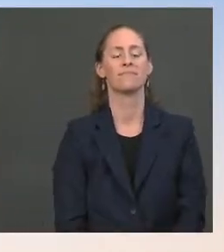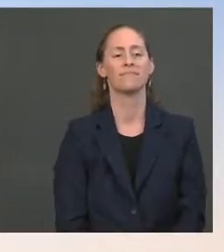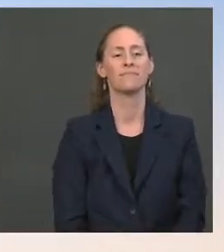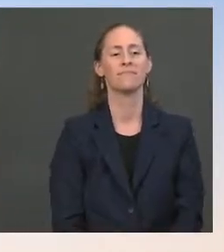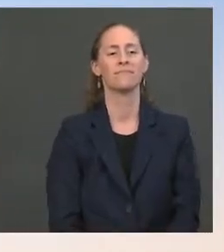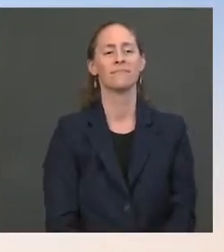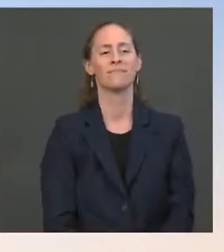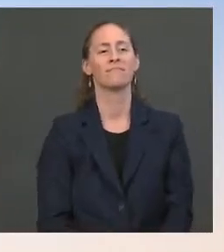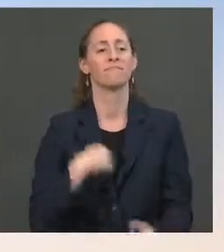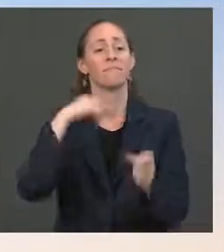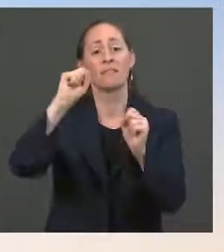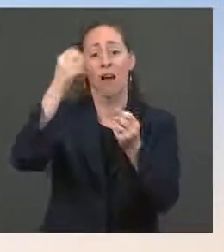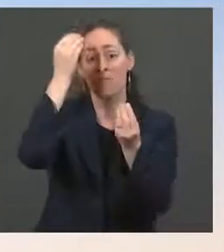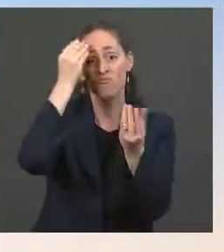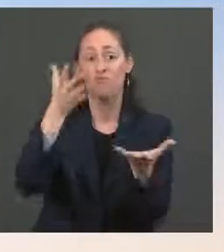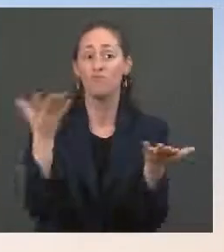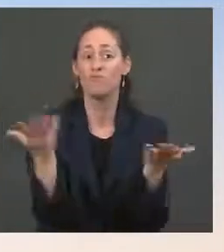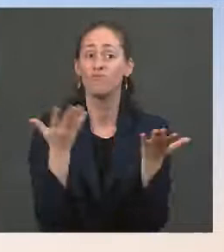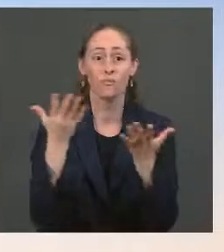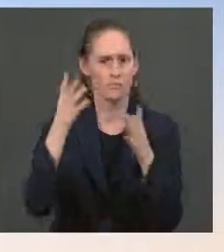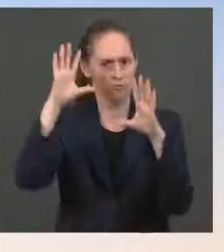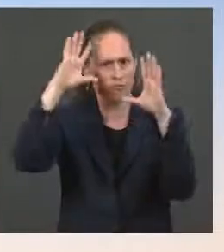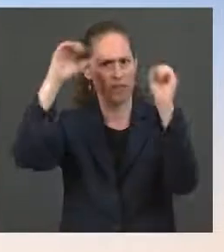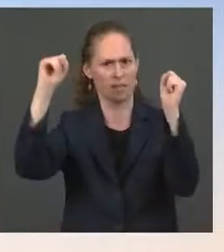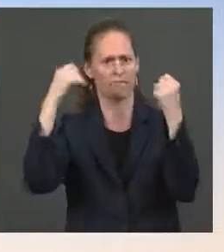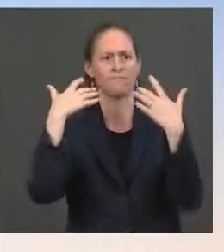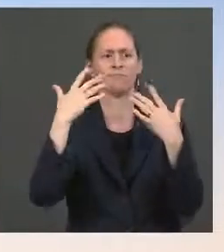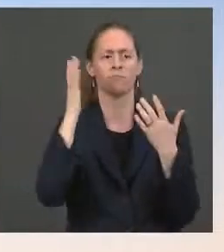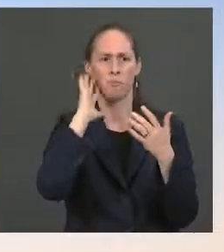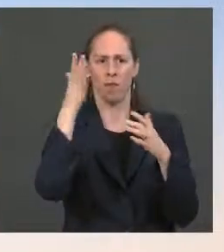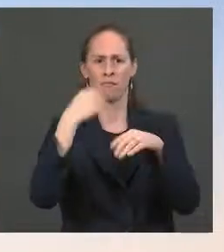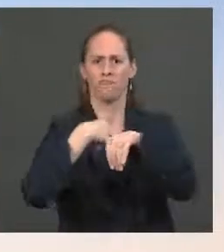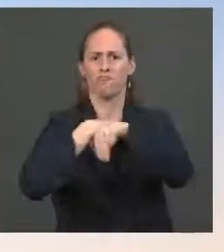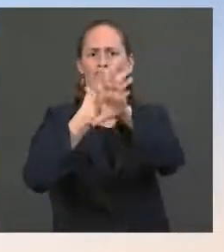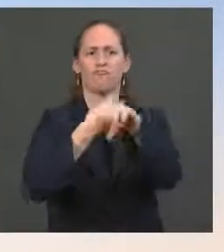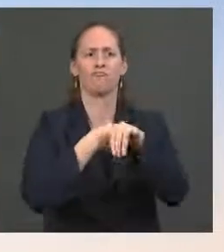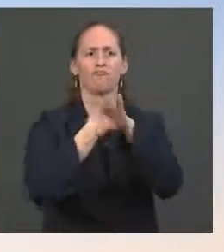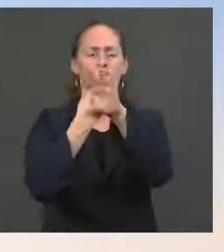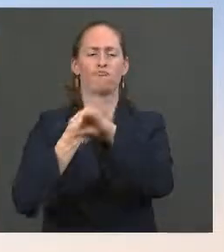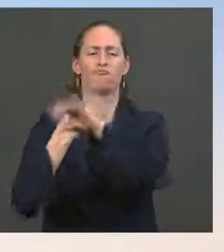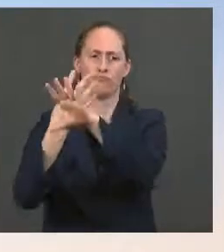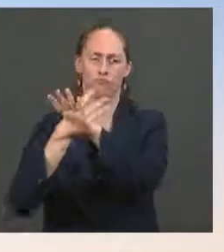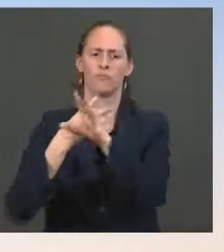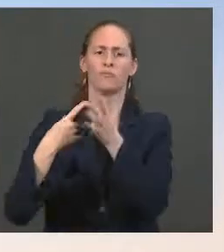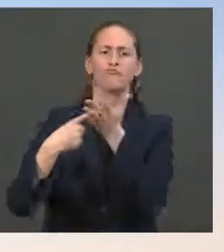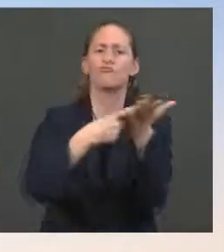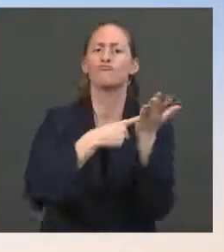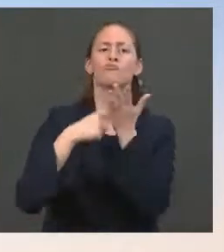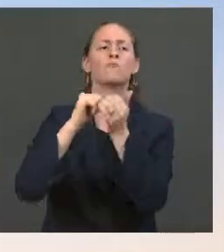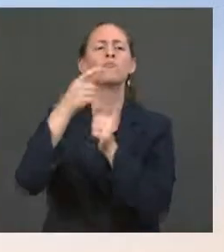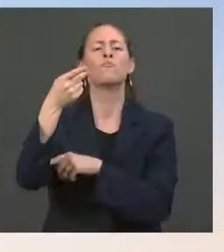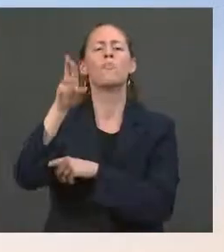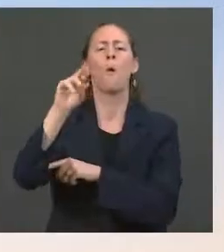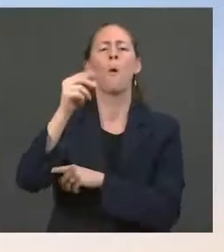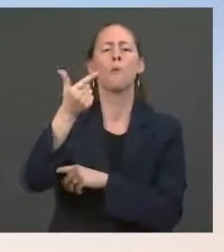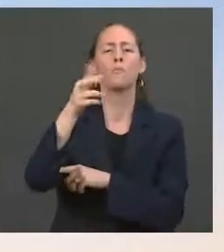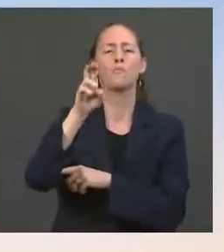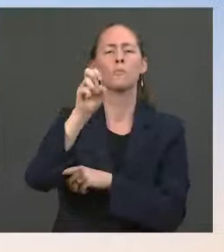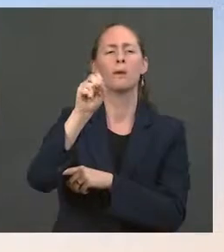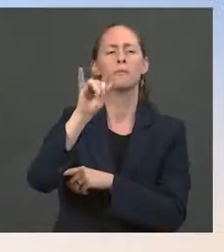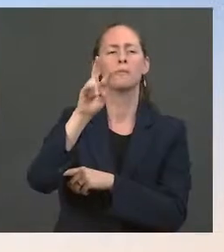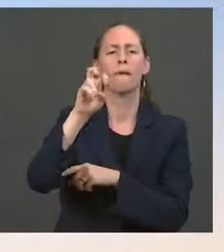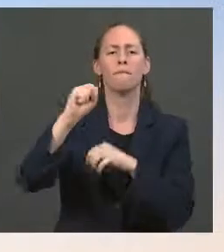virtual meeting with a number of progressive House members later this afternoon in order to have a discussion about the path forward, which includes